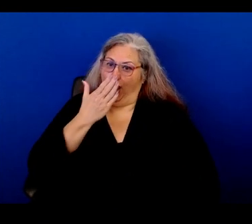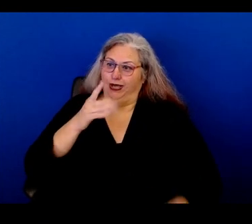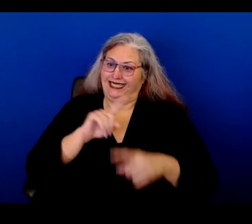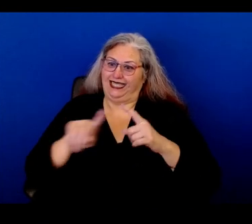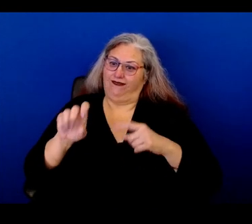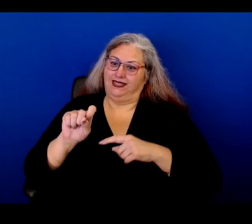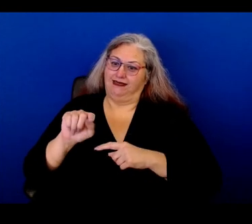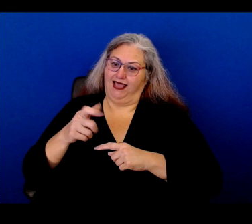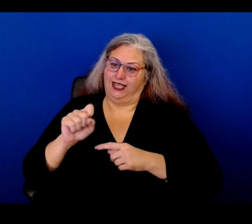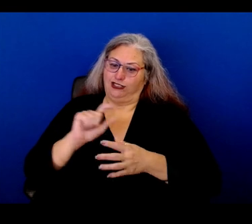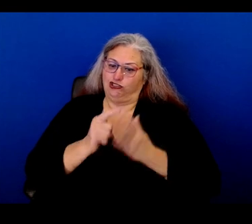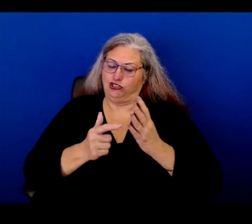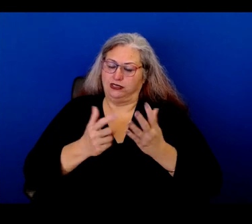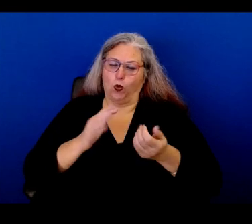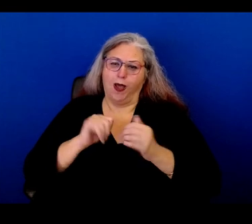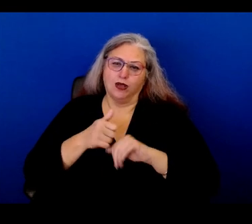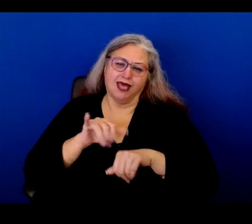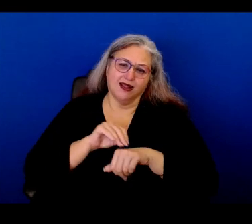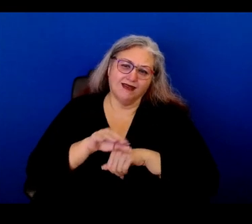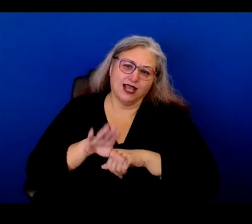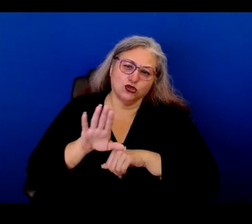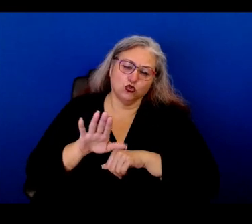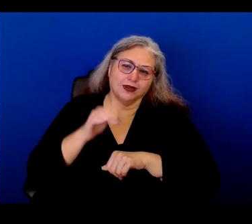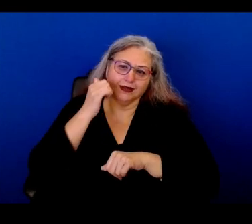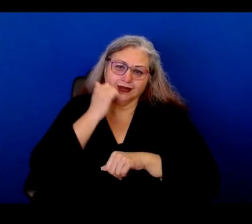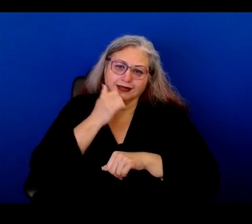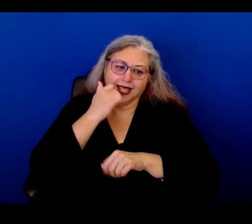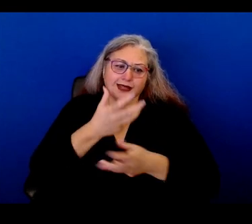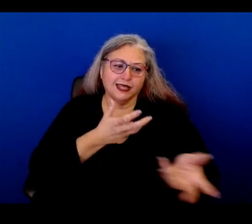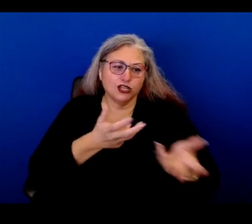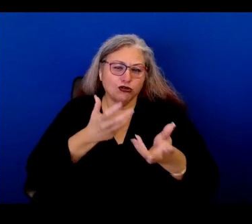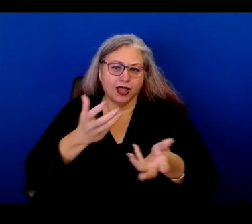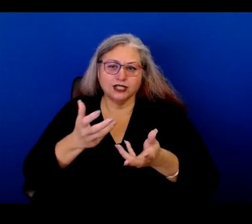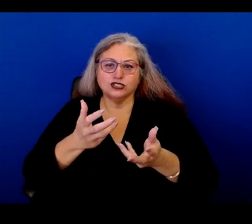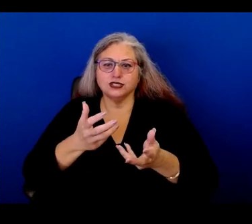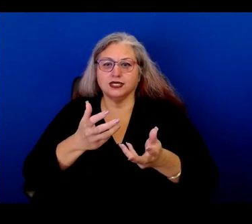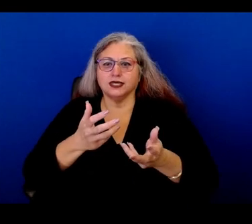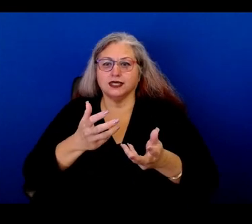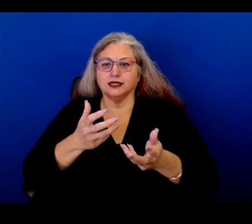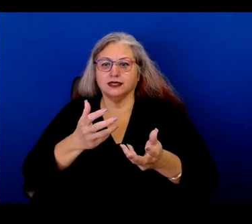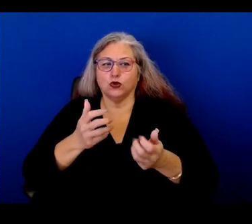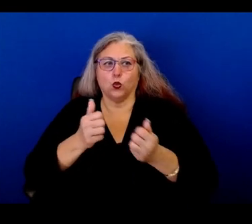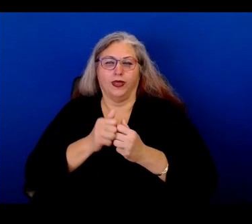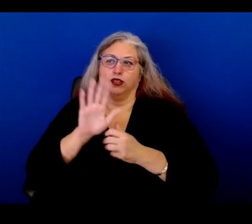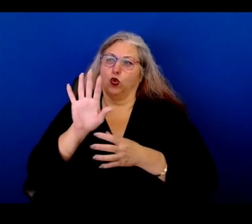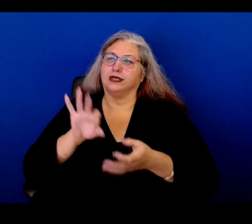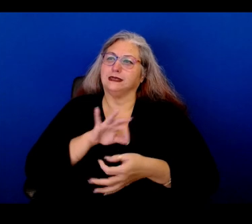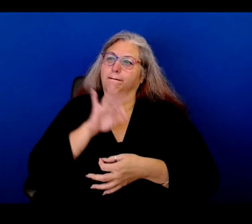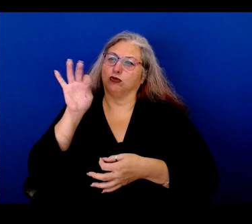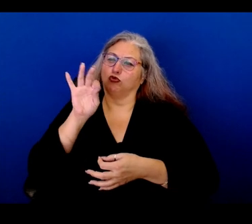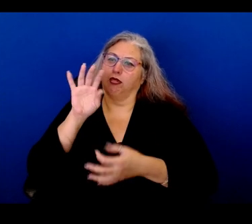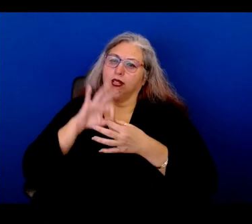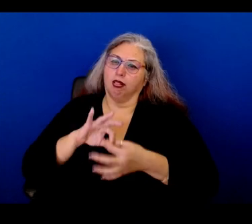stage, how has that affected your daily interaction with the spiritual realm?